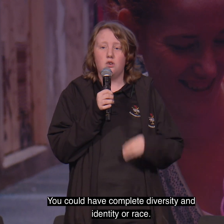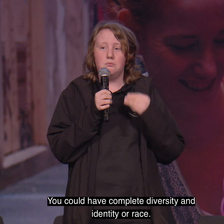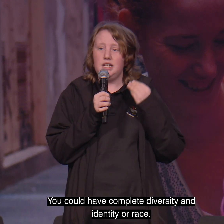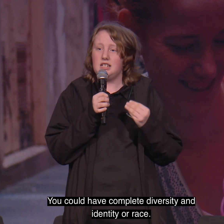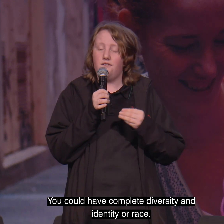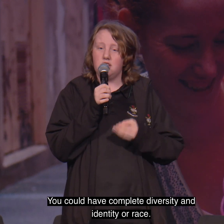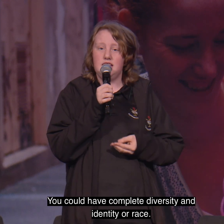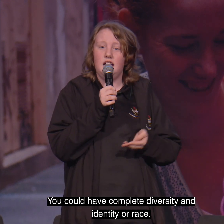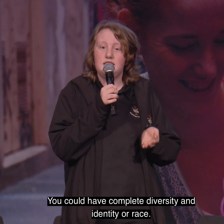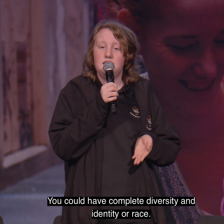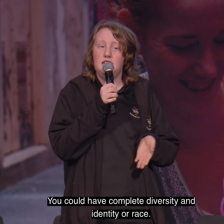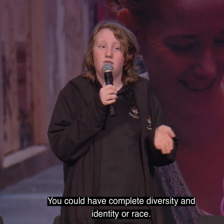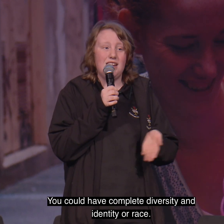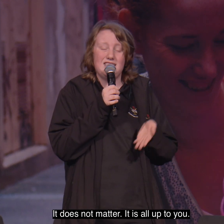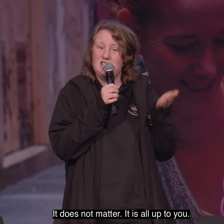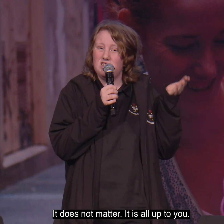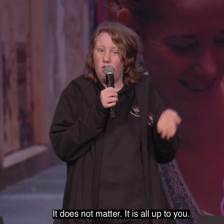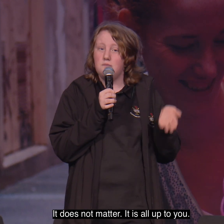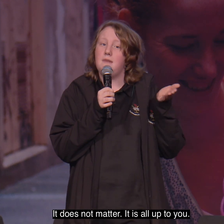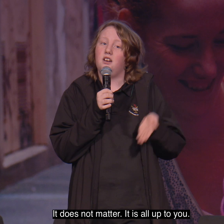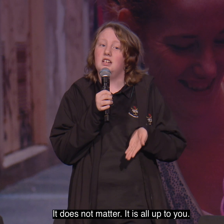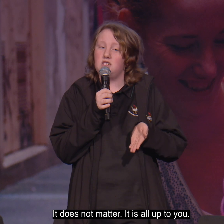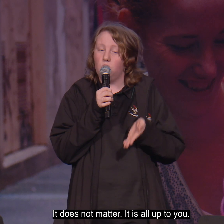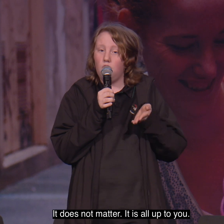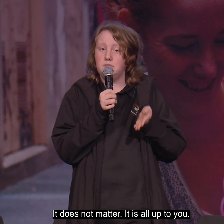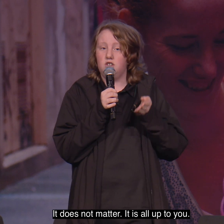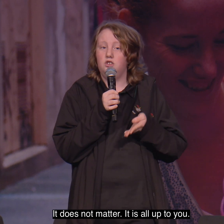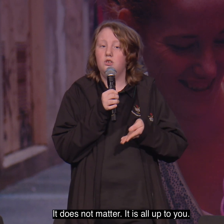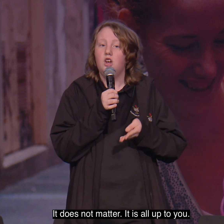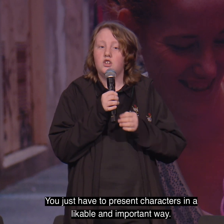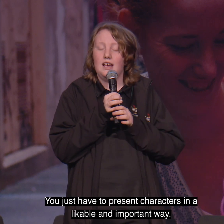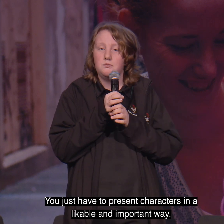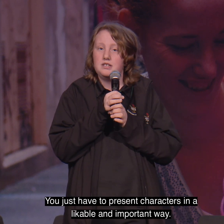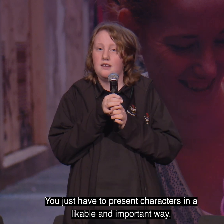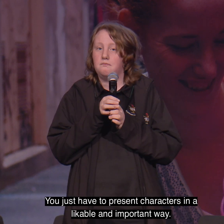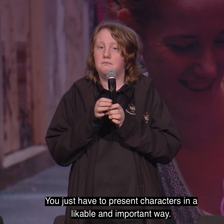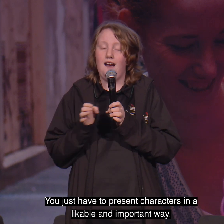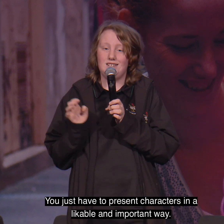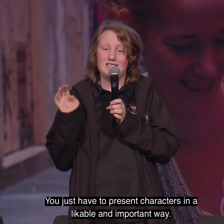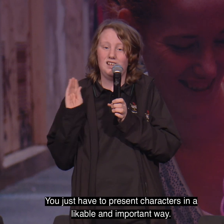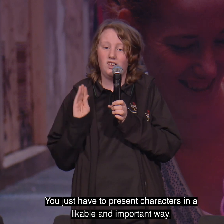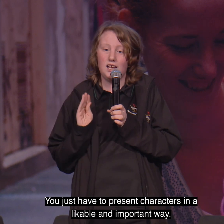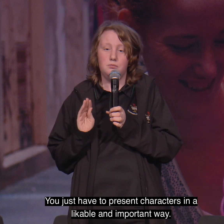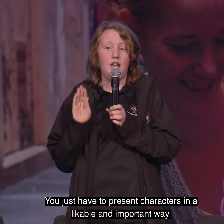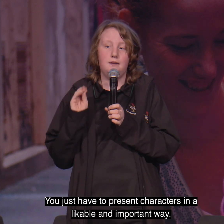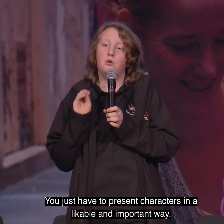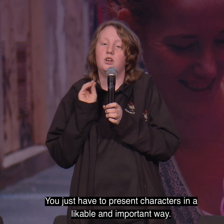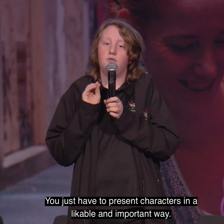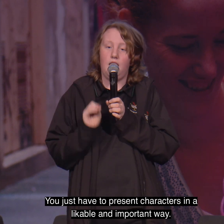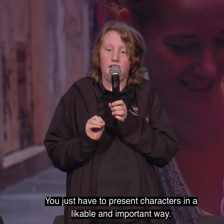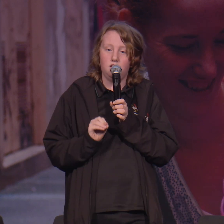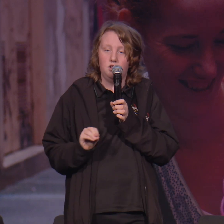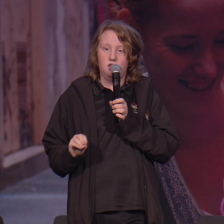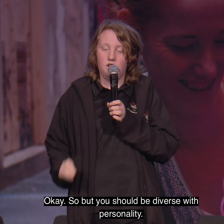have complete diversity in identity or race. It does not matter. It is all up to you. You just have to present characters in a likable and